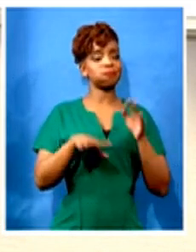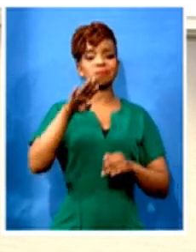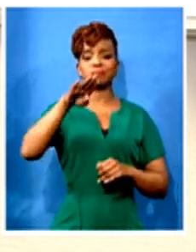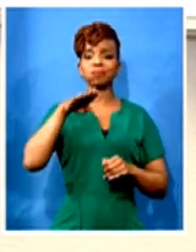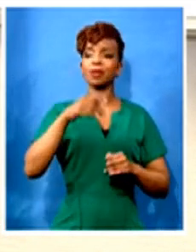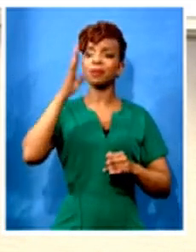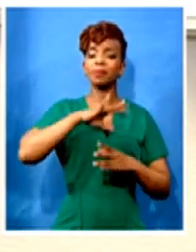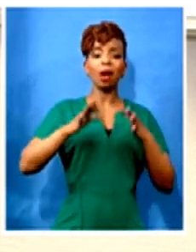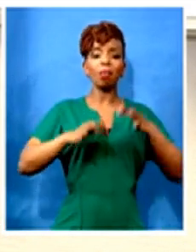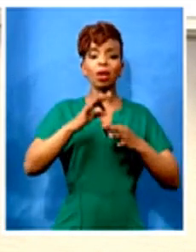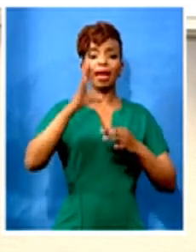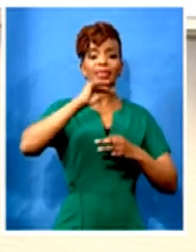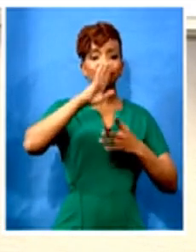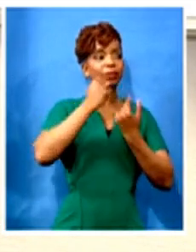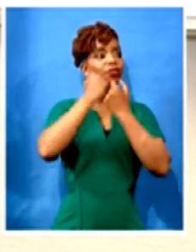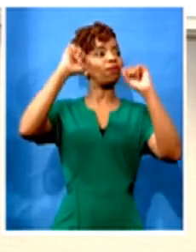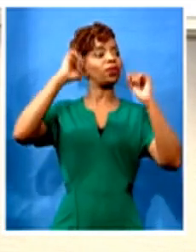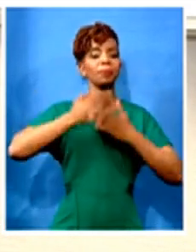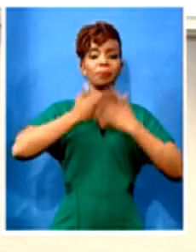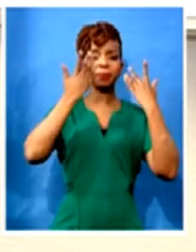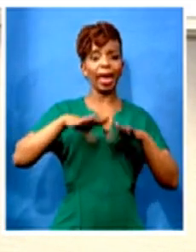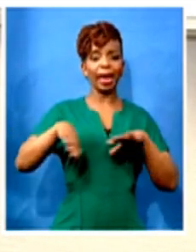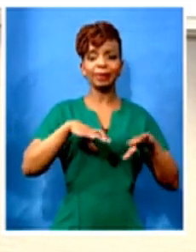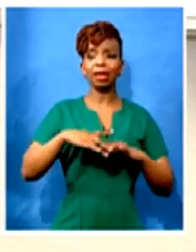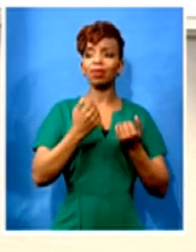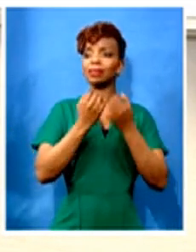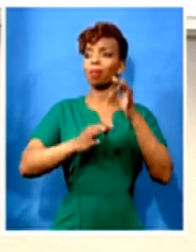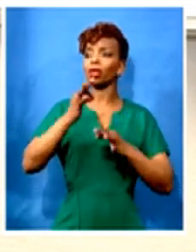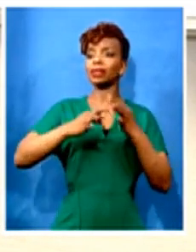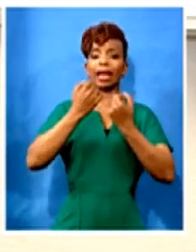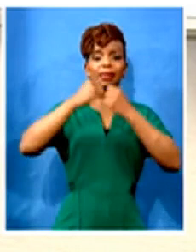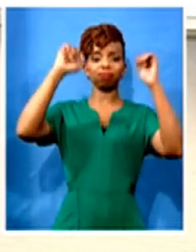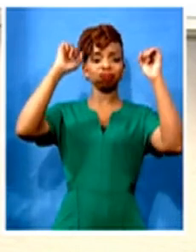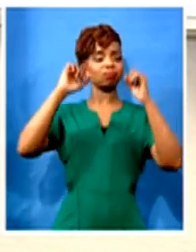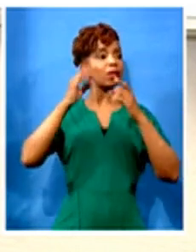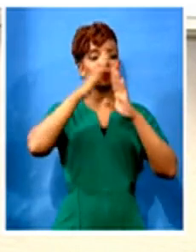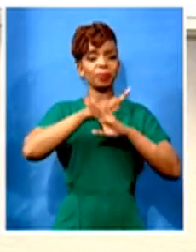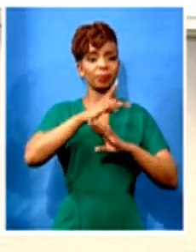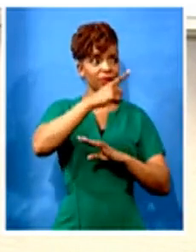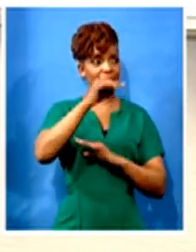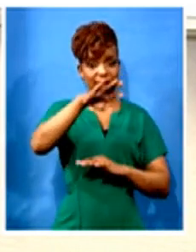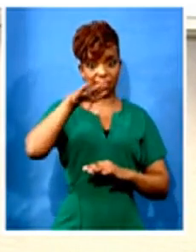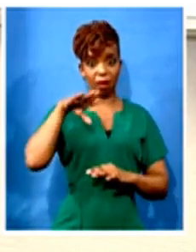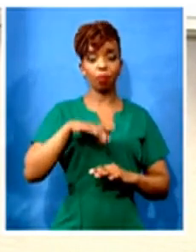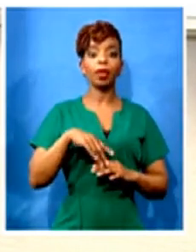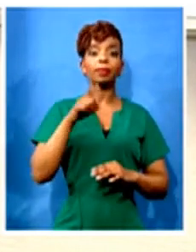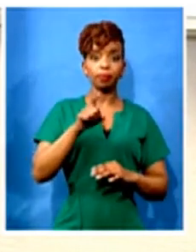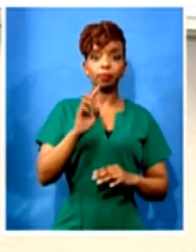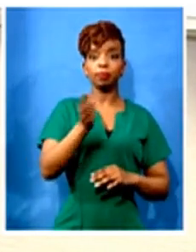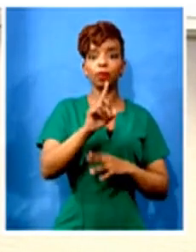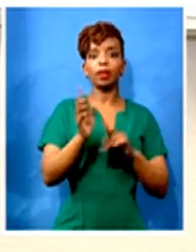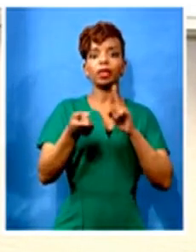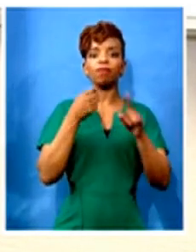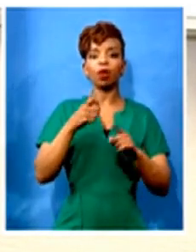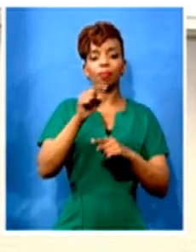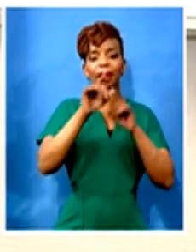Zimbabwe, and in particular the compensation of the British white settlers for the theft of the land of the people of Zimbabwe. When it